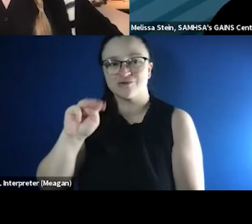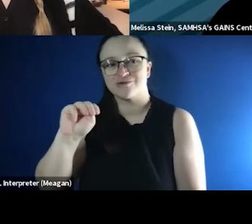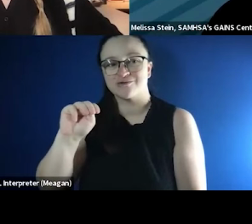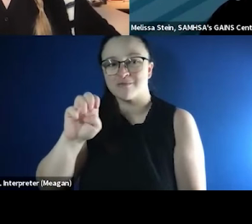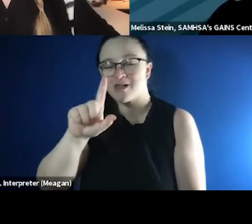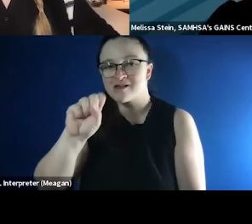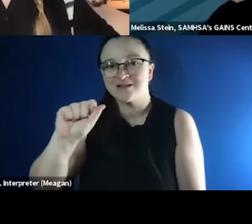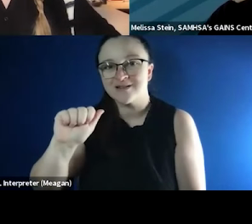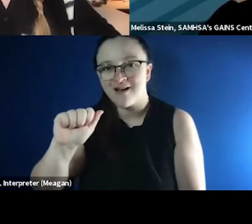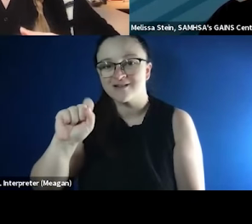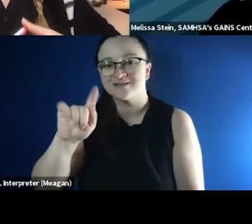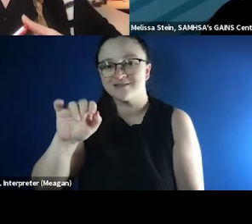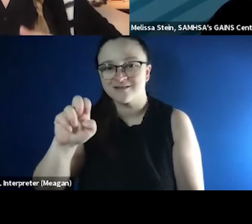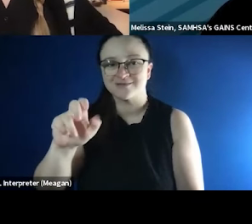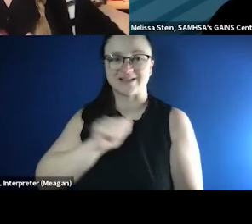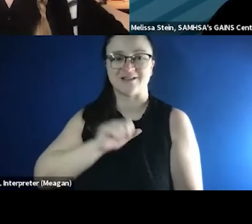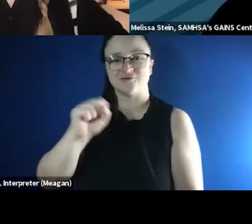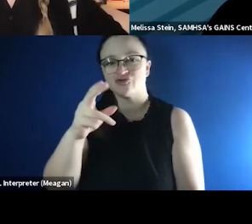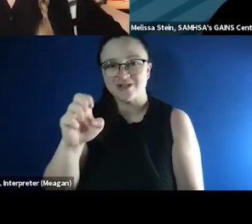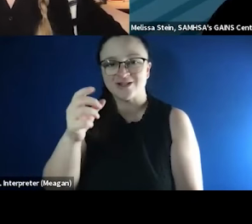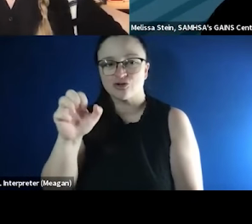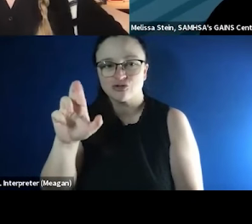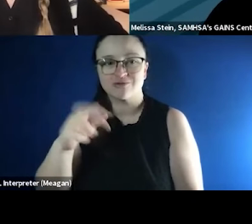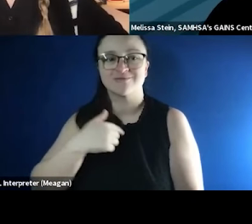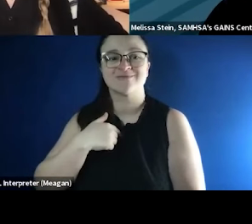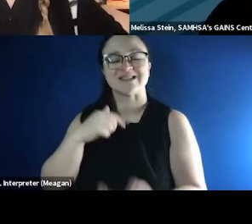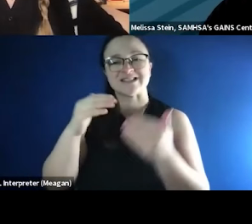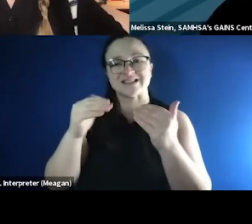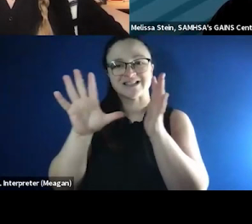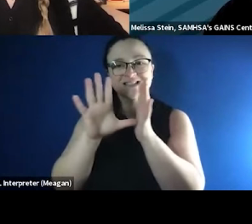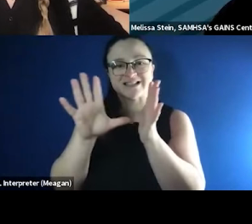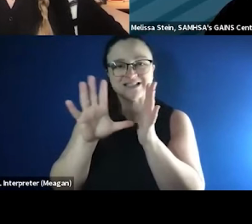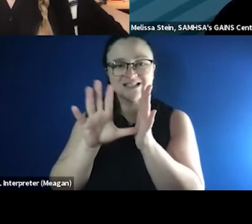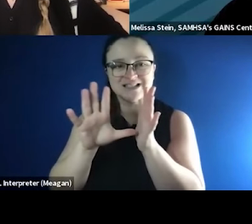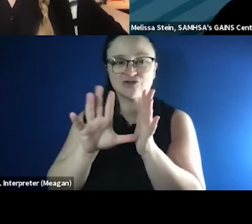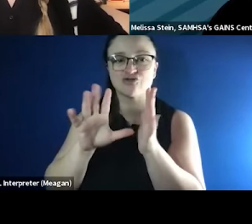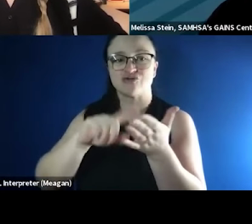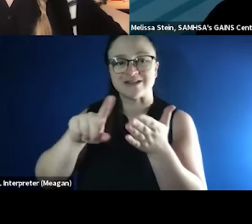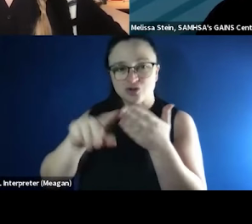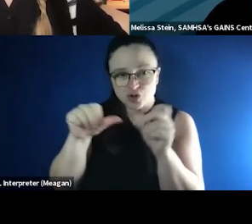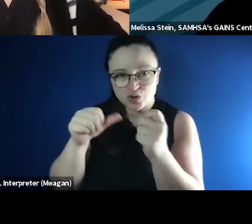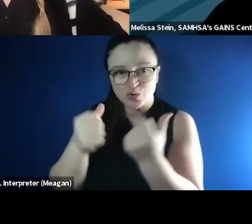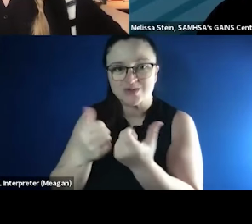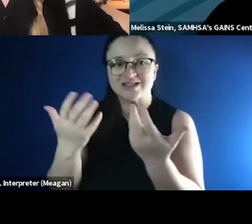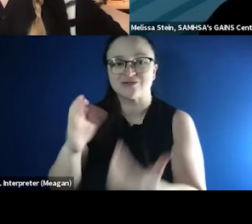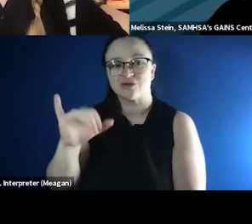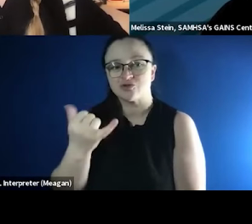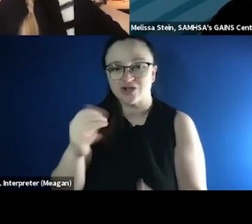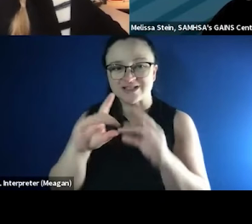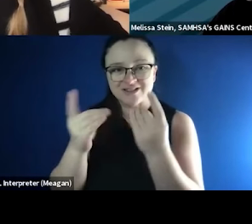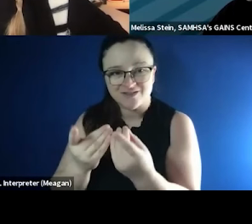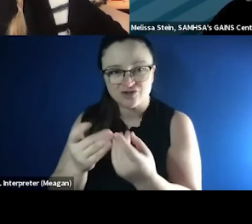her, and I'm a Senior Research Associate at SAMHSA's Game Center and Policy Research Associates. And you'll see a chat